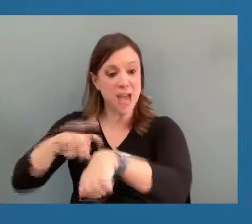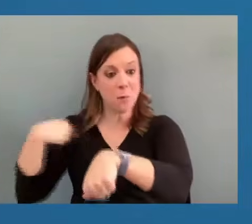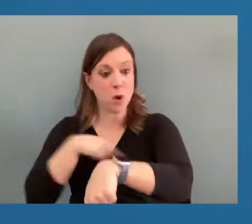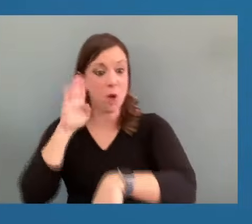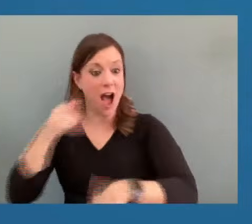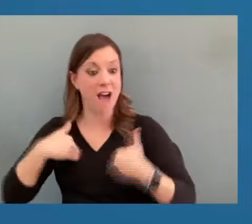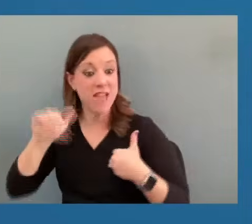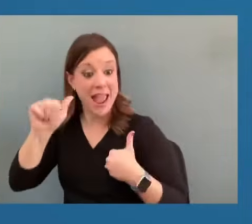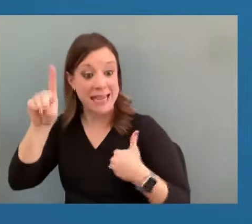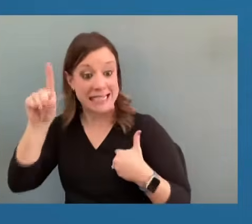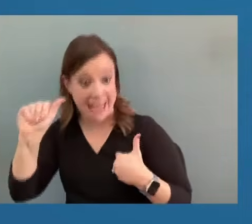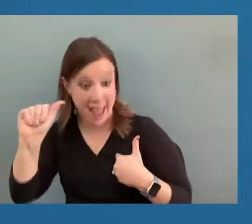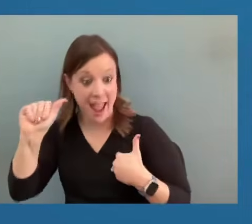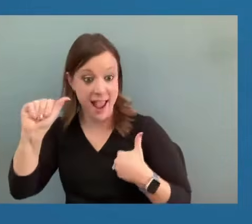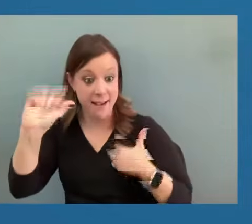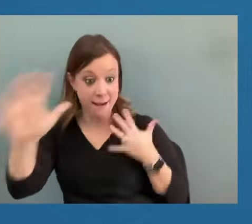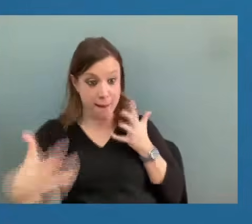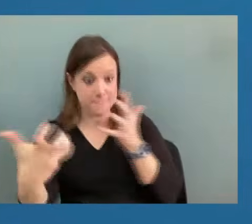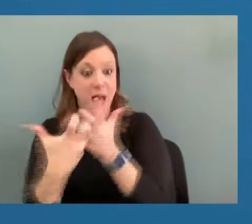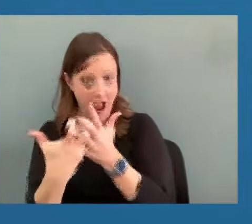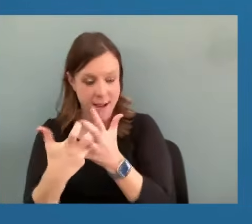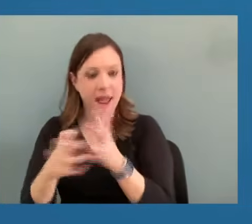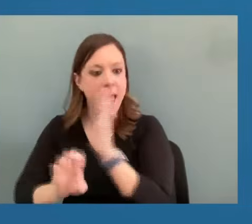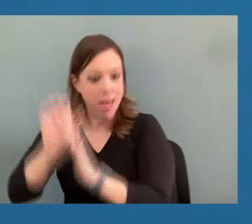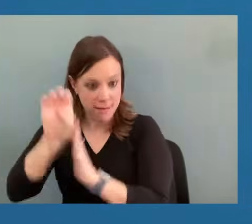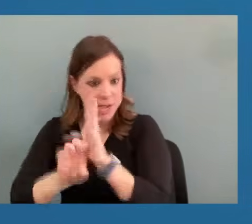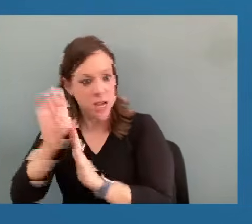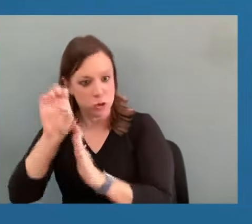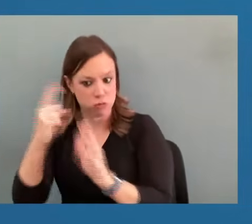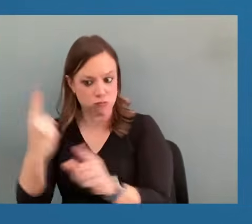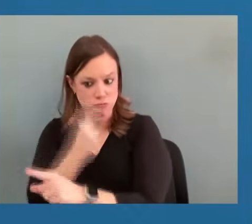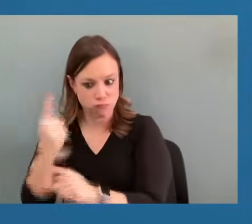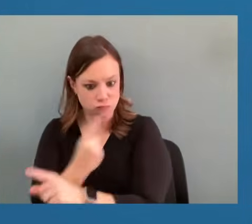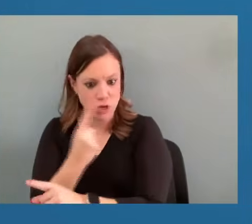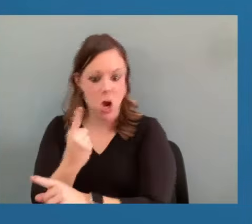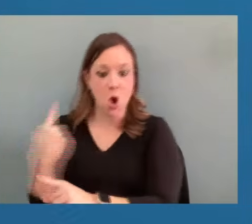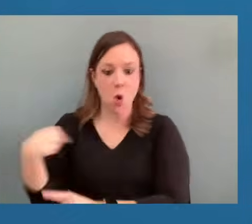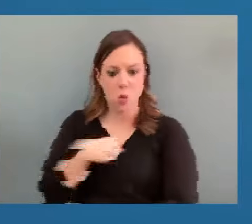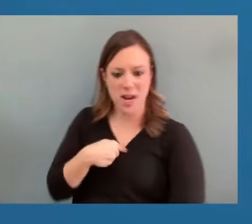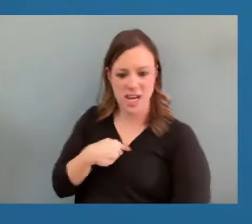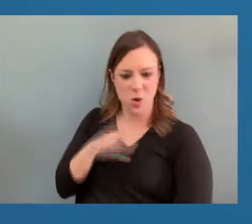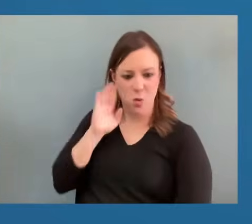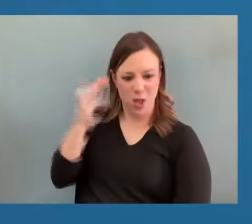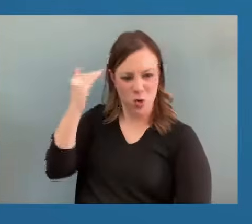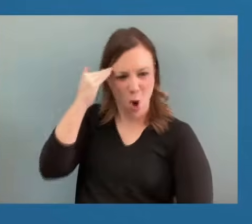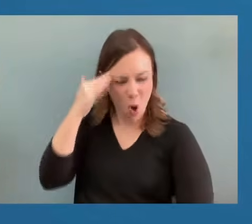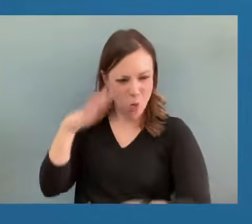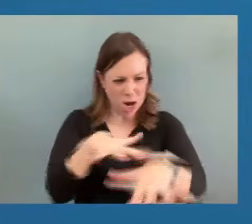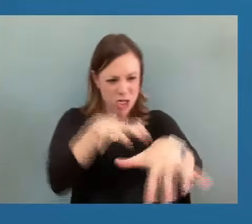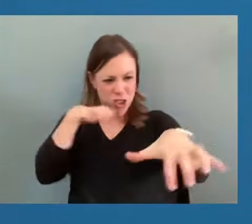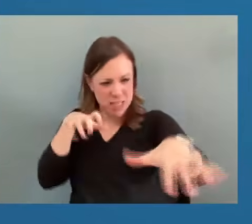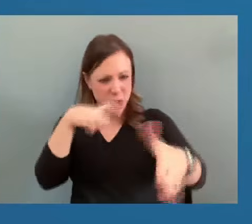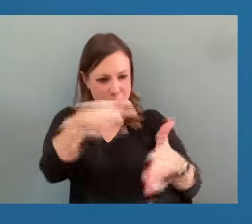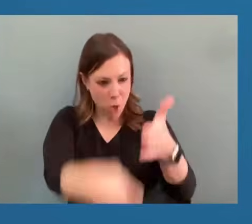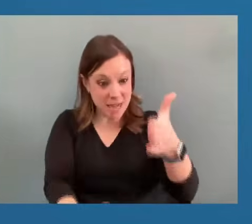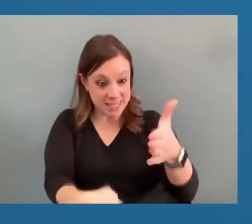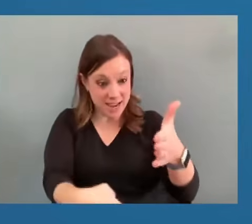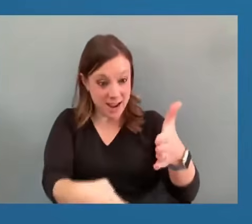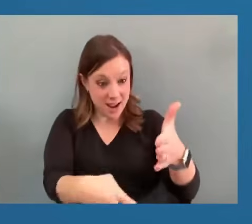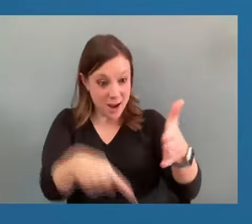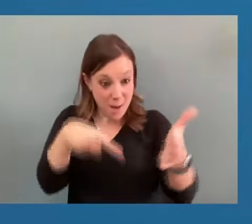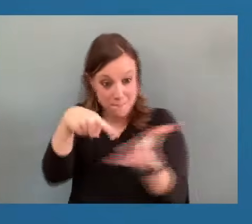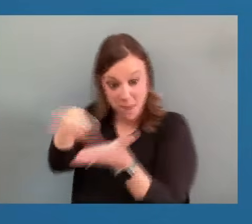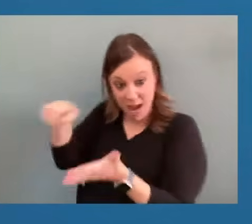it easier to know what congestion pricing is paying for by actually putting up proper signage. It's going to say, this was paid for by